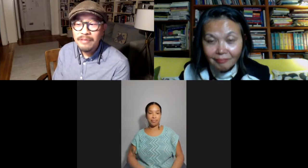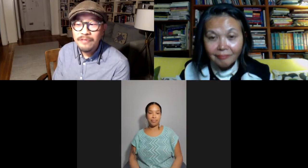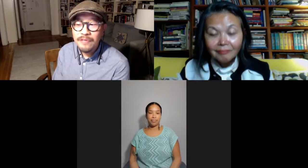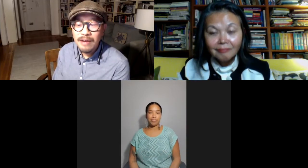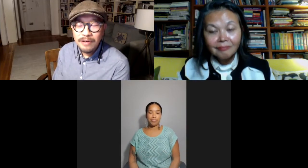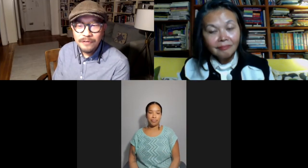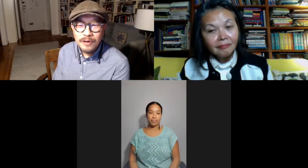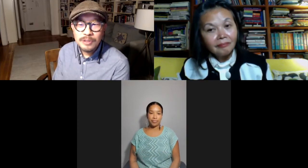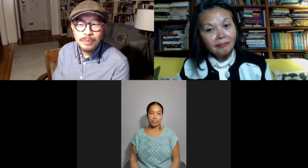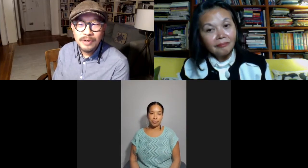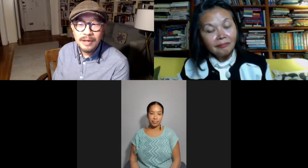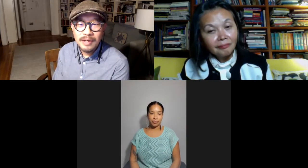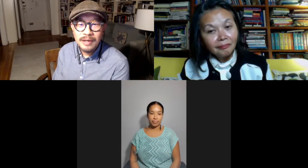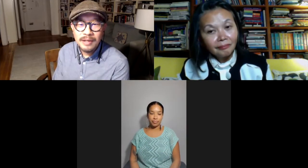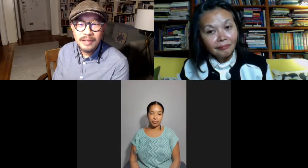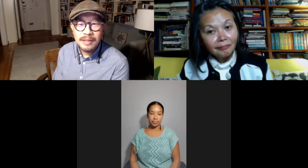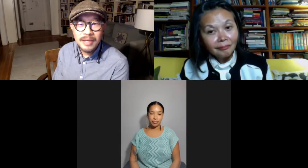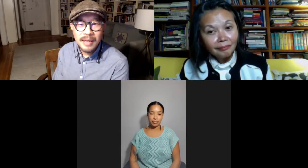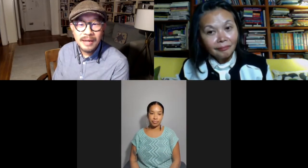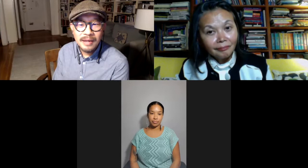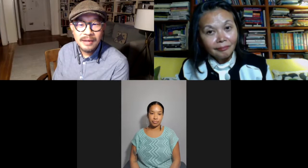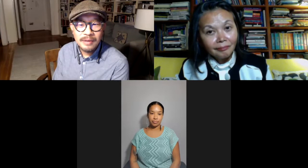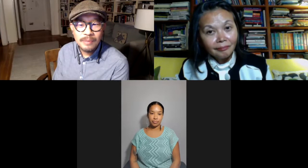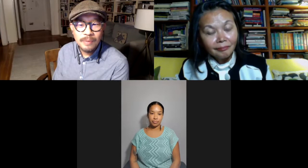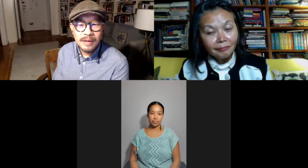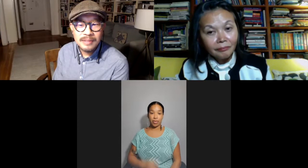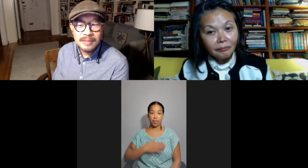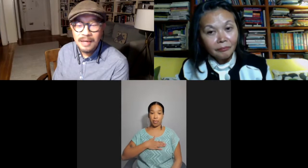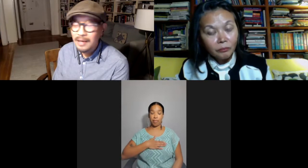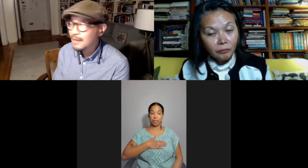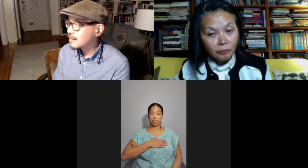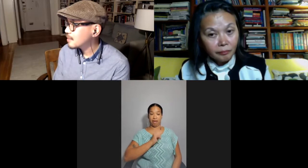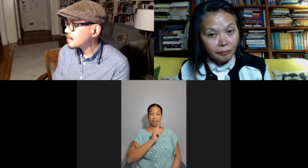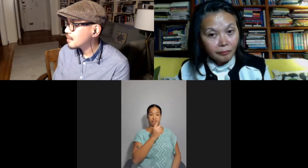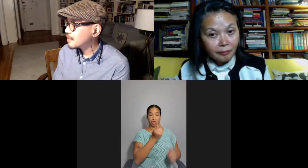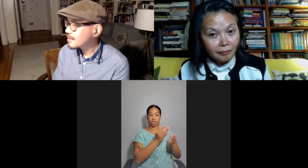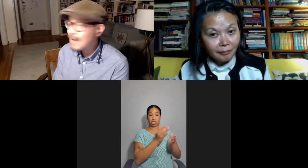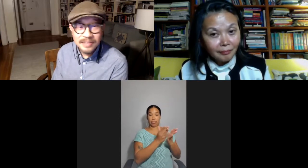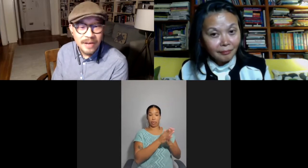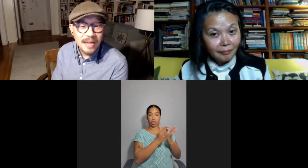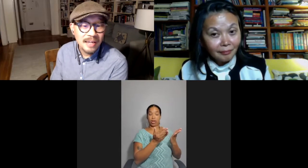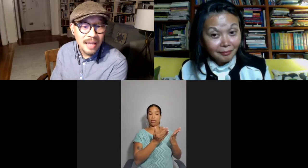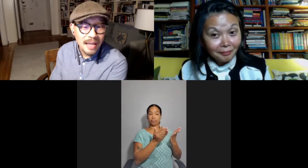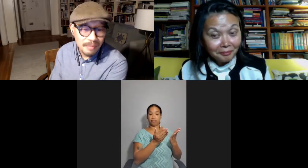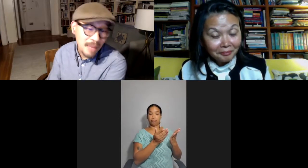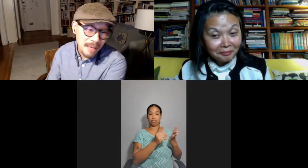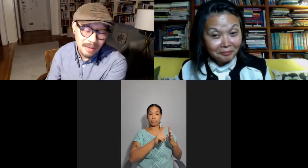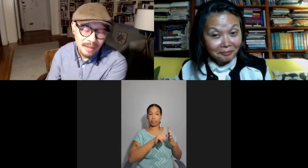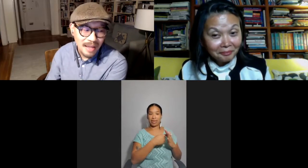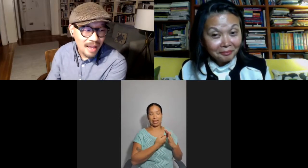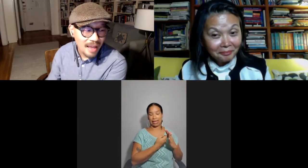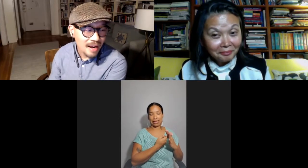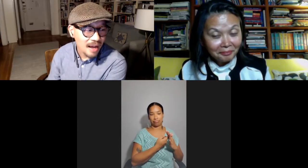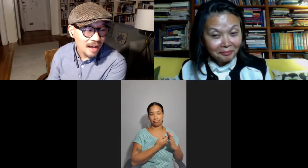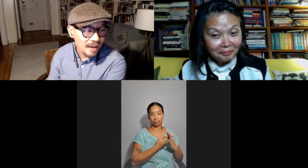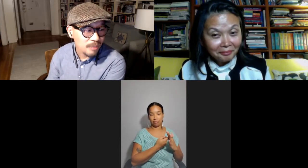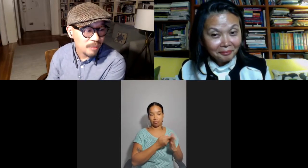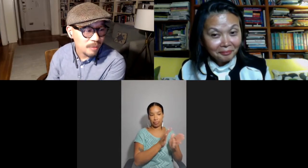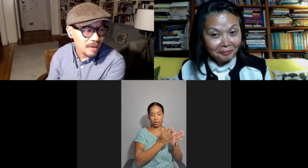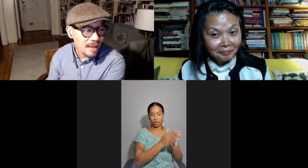in my very first book, the beginning was not as inviting, maybe.